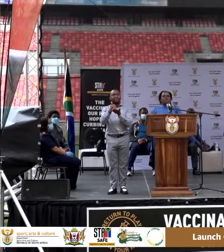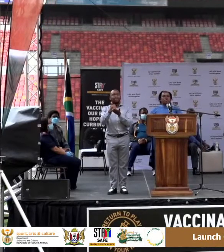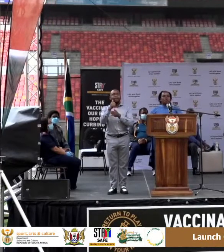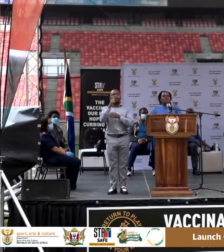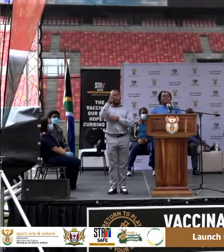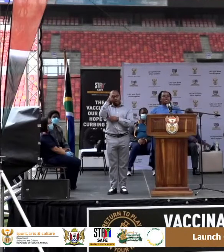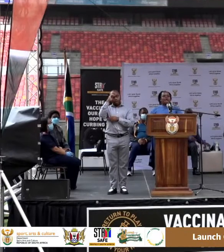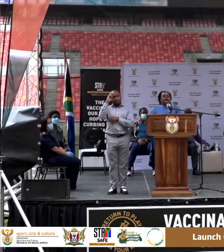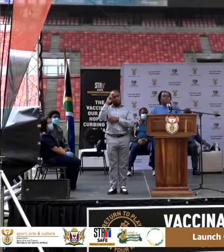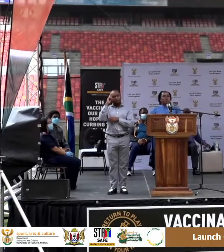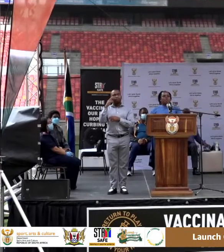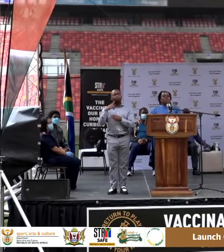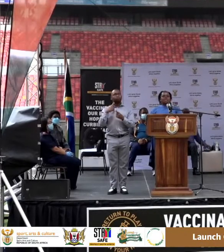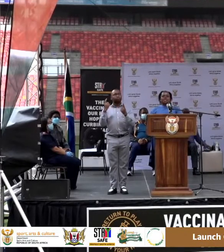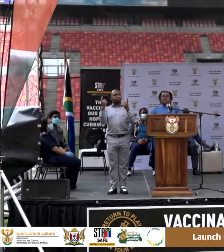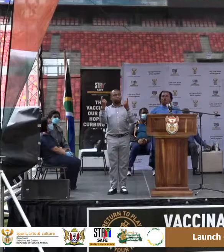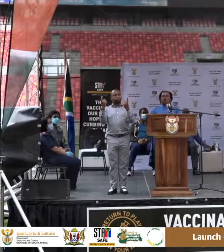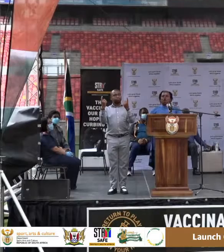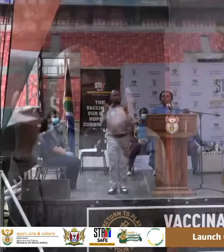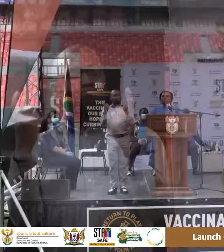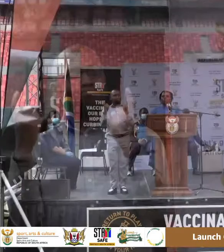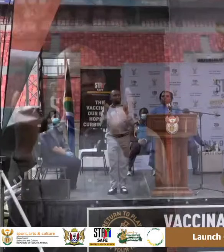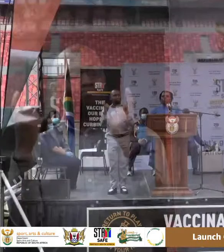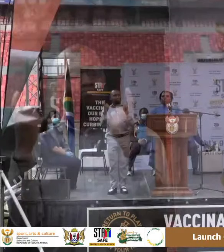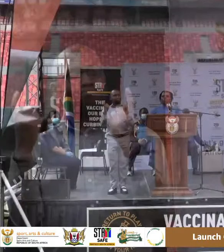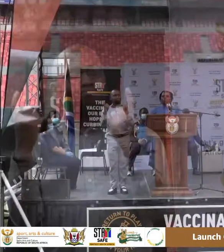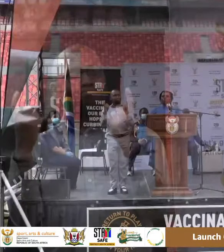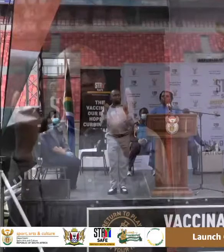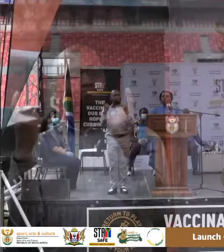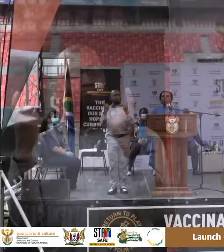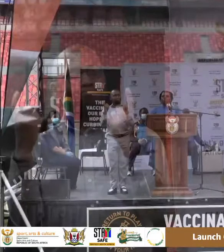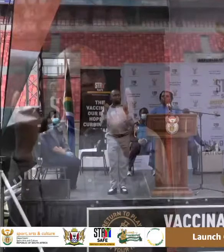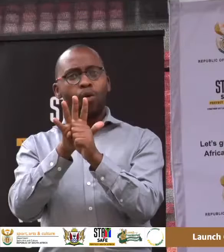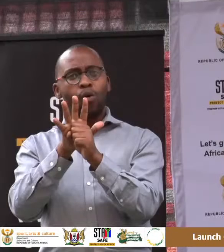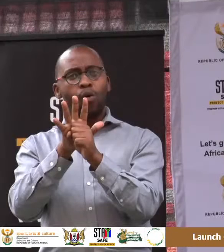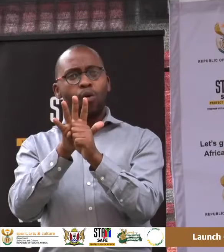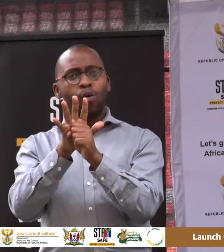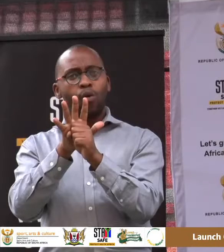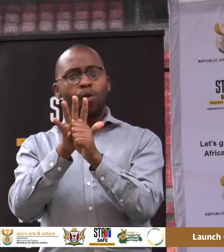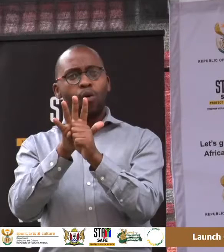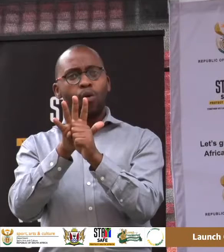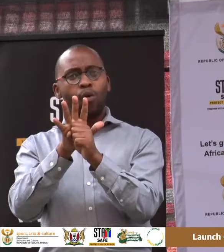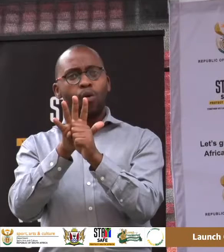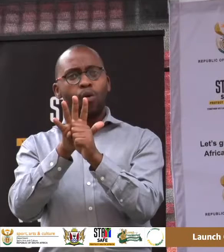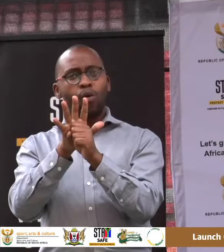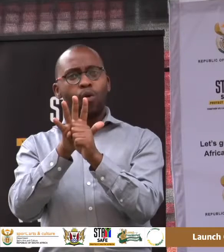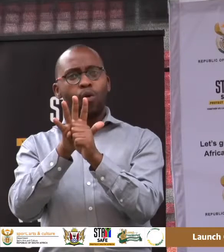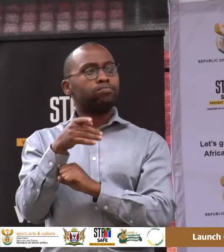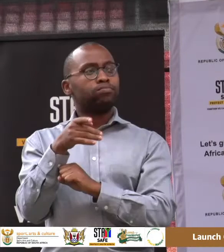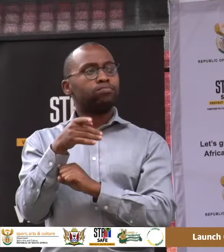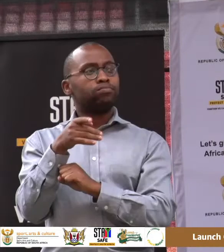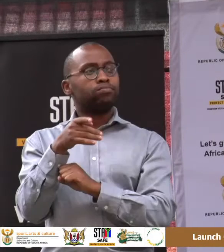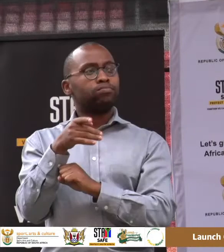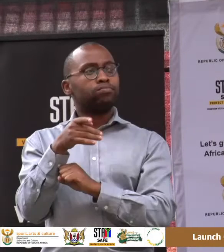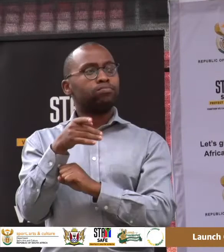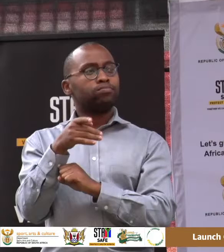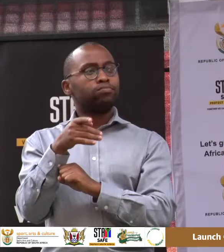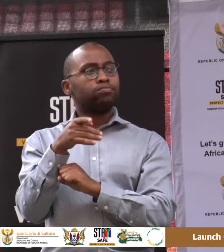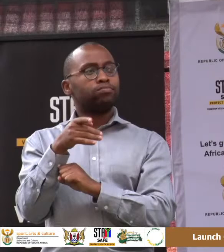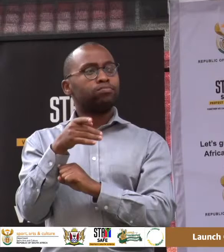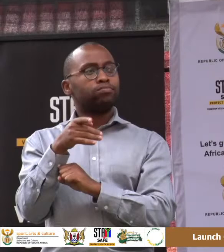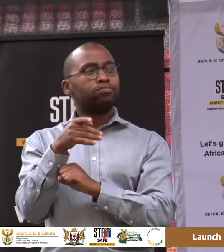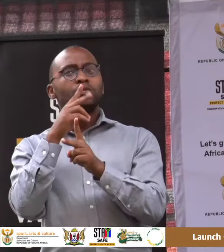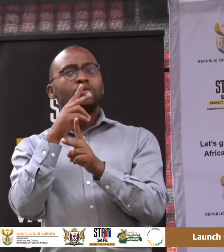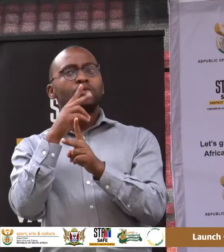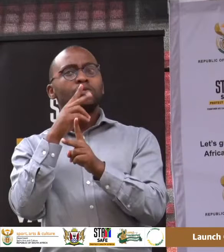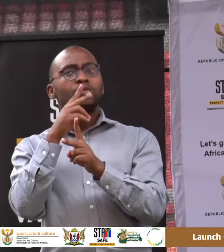masikhumbuleni ukuba size apha kuba sisene COVID-19 phakathi kwethu. So I want to appreciate those who are sitting